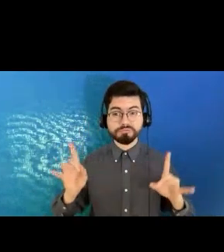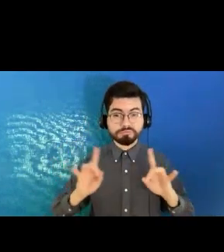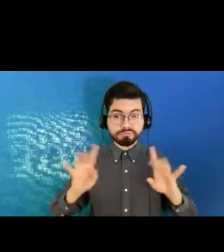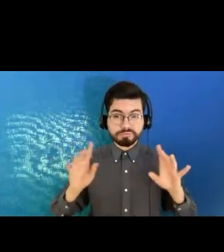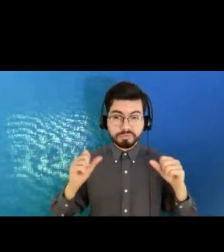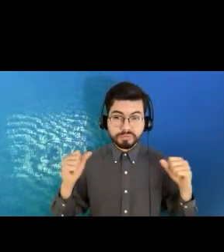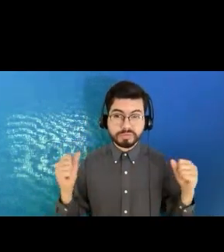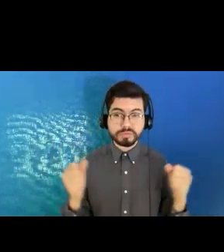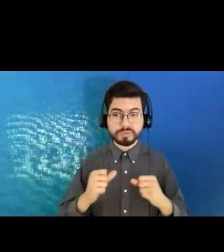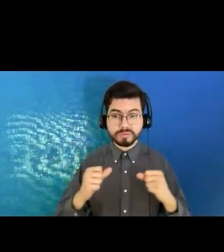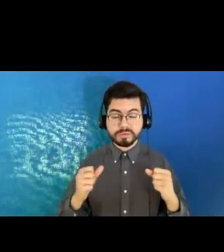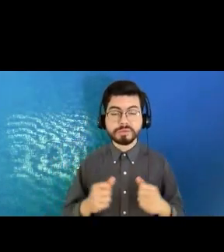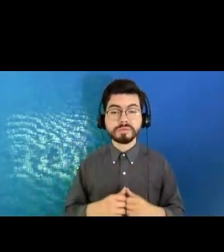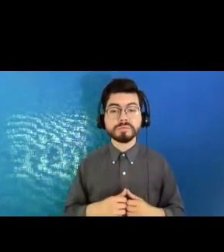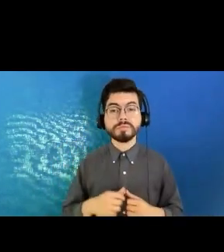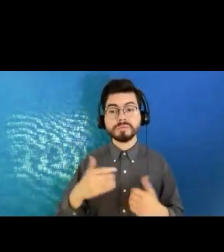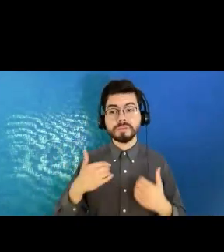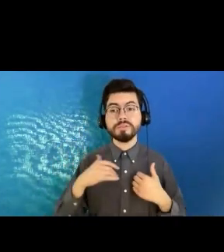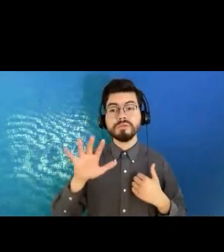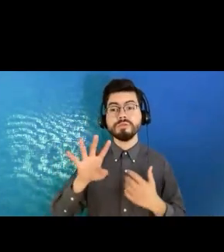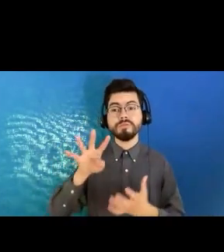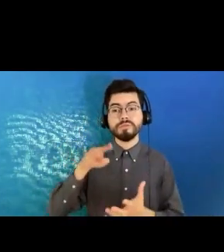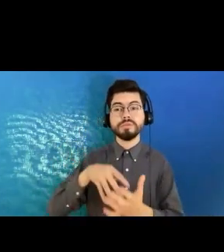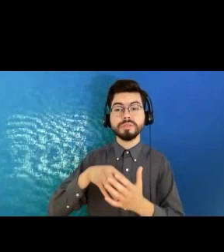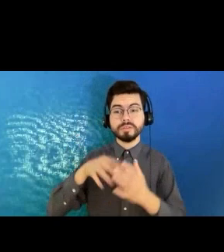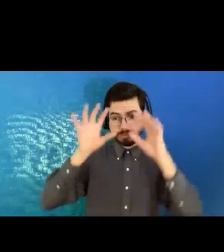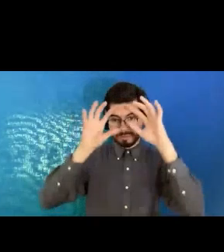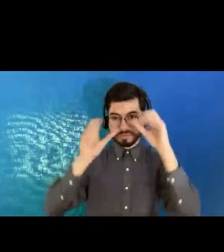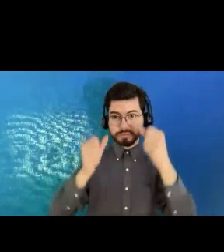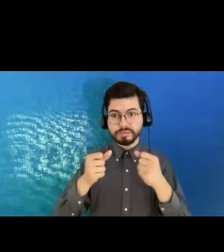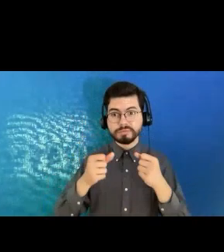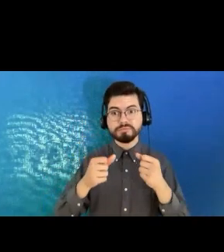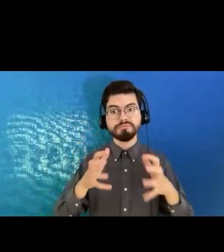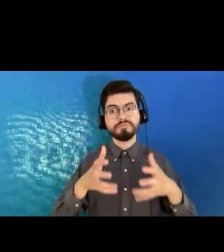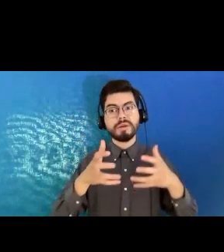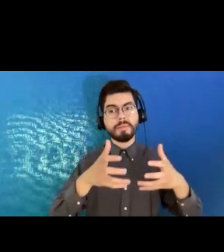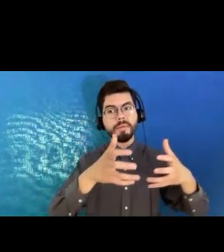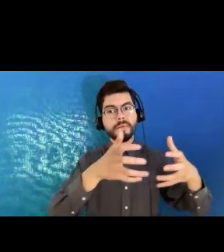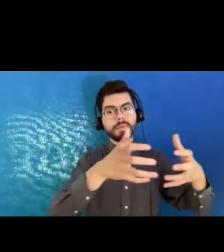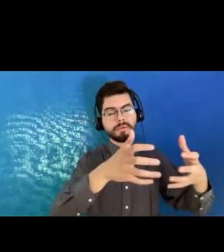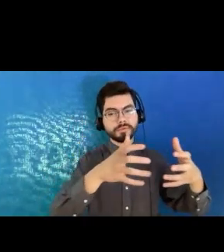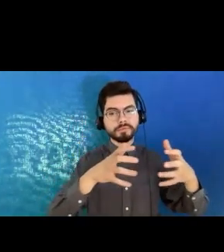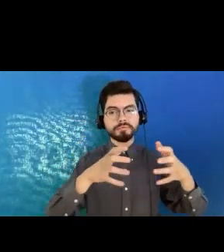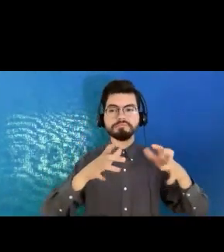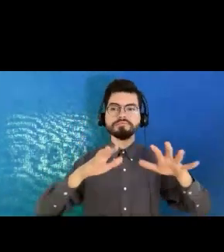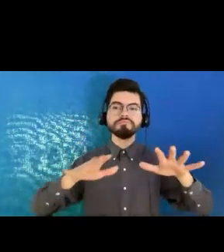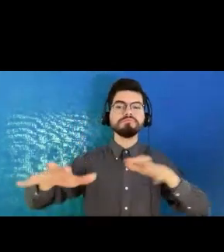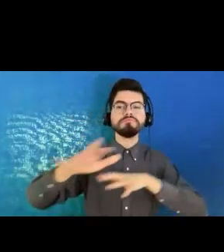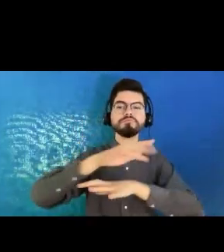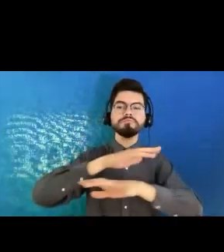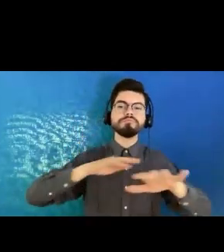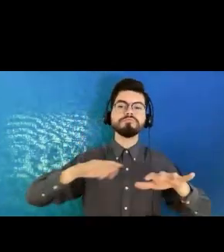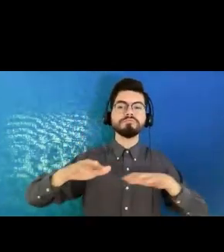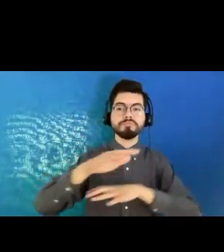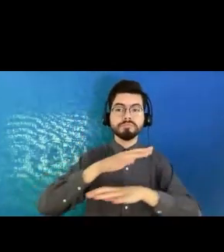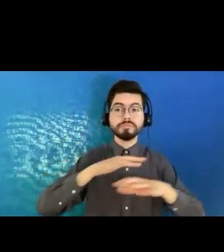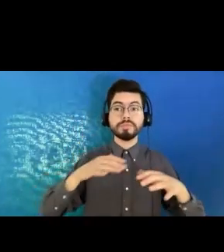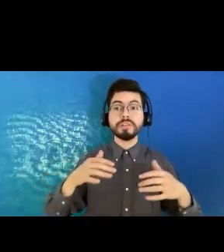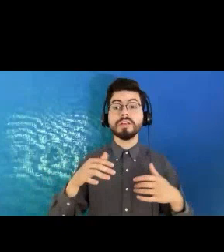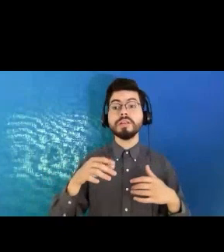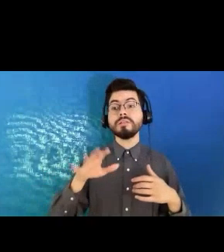migration out. We probably had about 4,000 bison out on the landscape over the duration of the winter. There was a big harvest. About 1,500 animals